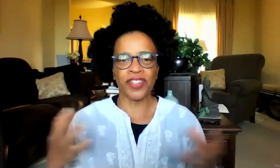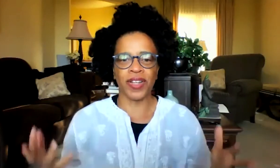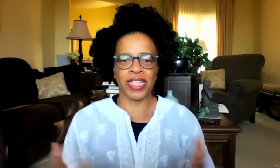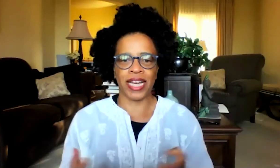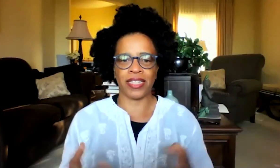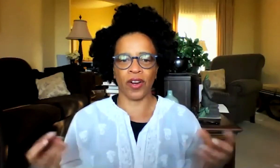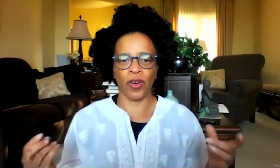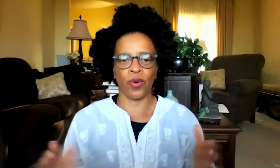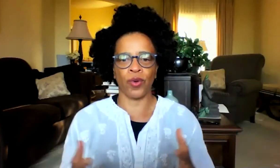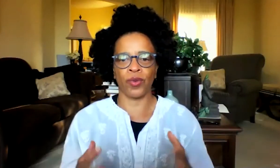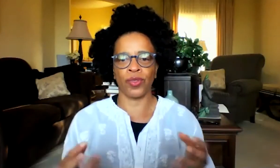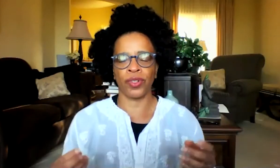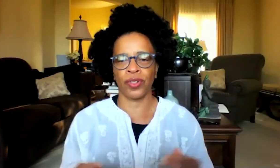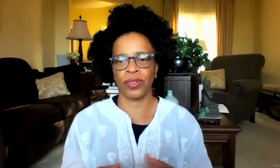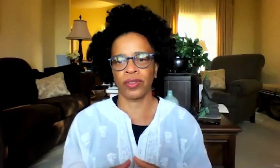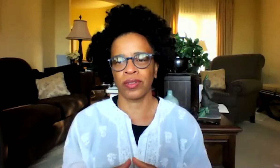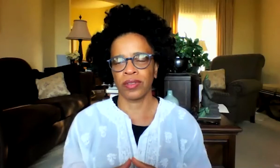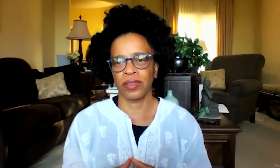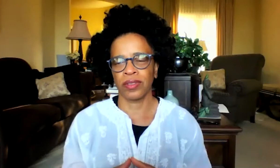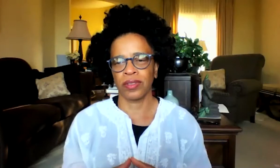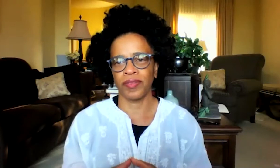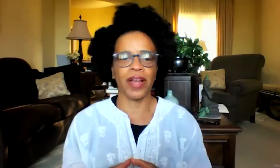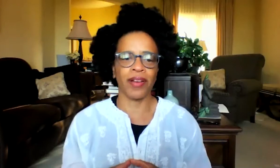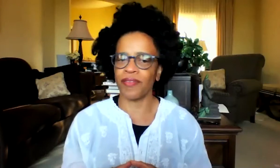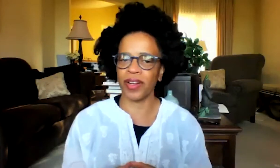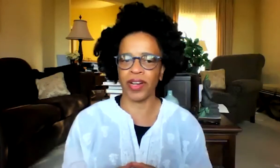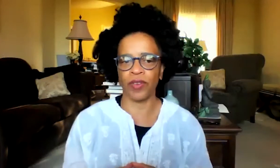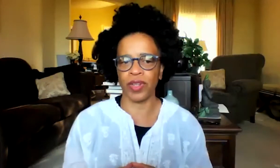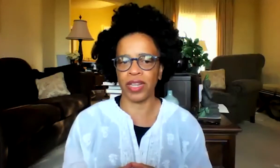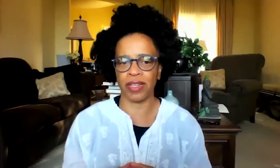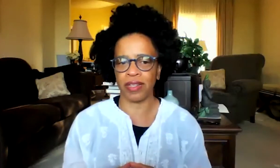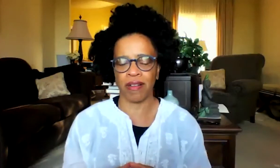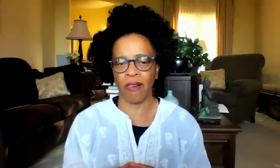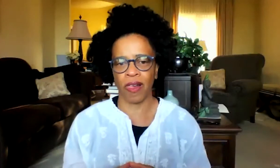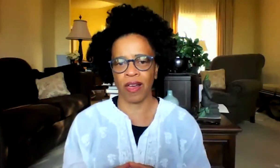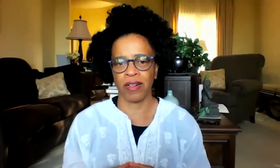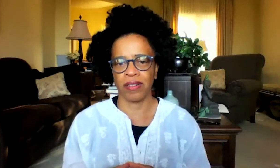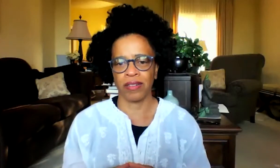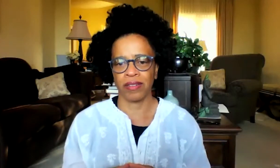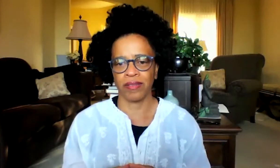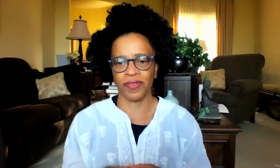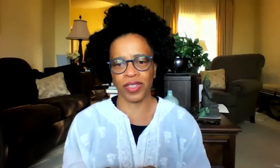that each of us has our own very, very unique